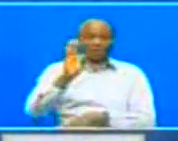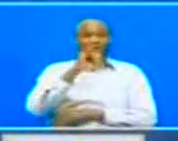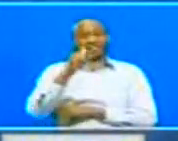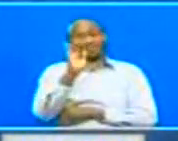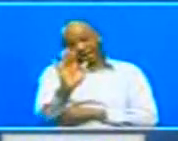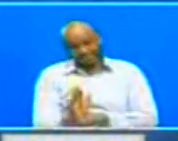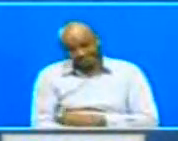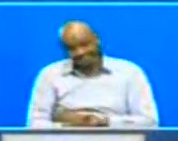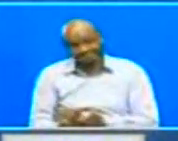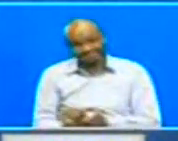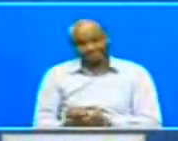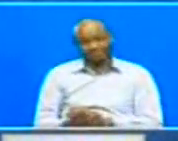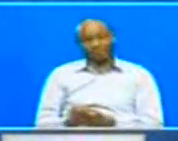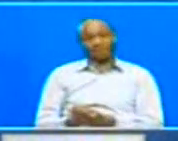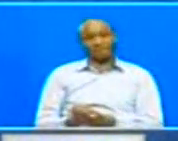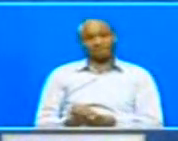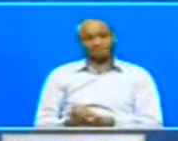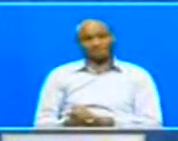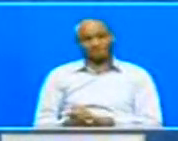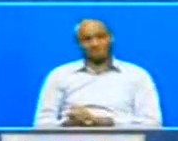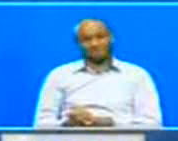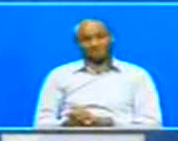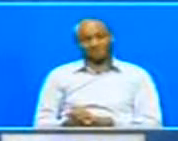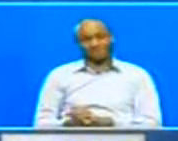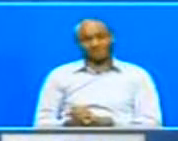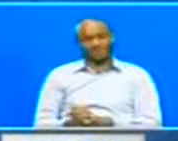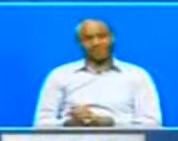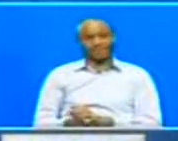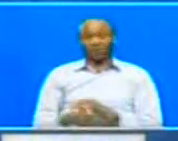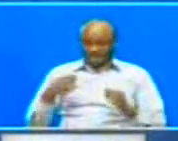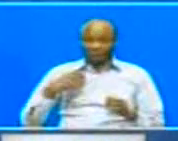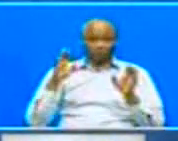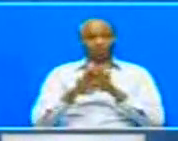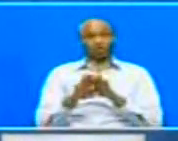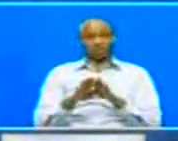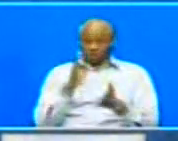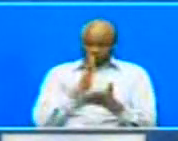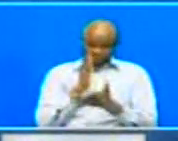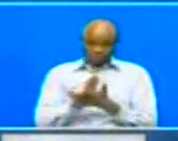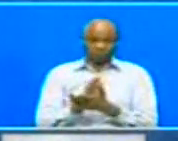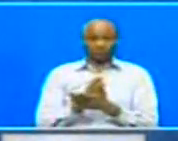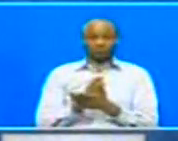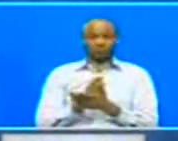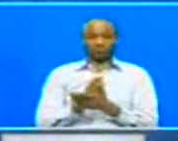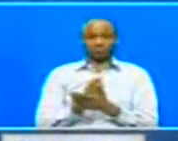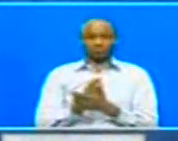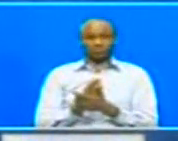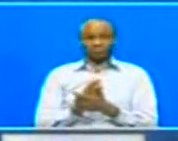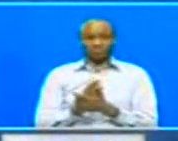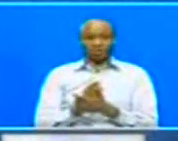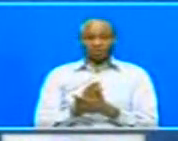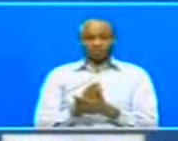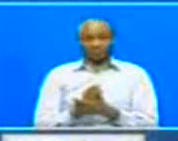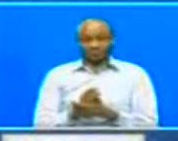Let me agree with the question. All right, then you can get to your second point. Camps need to be closed. There's no doubt about it. Nobody should live